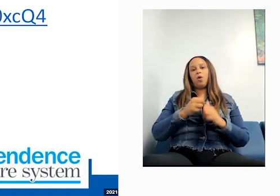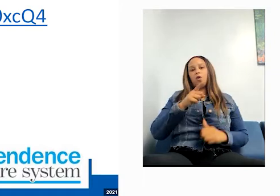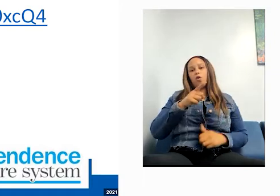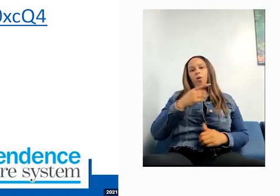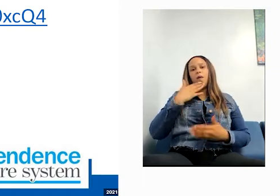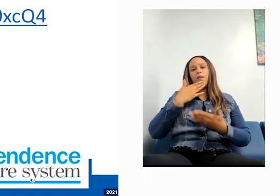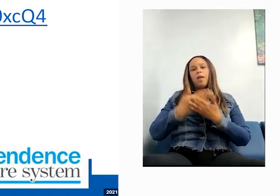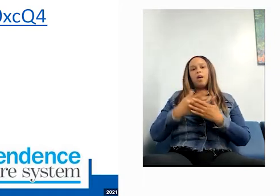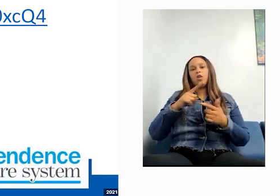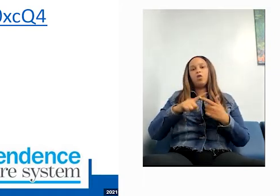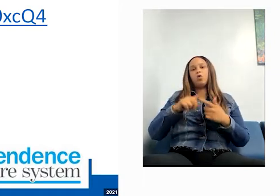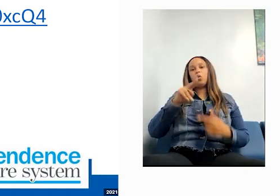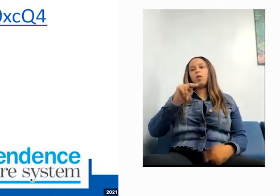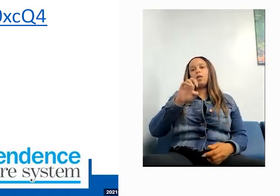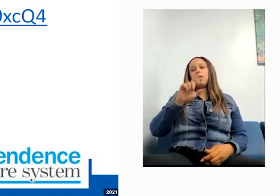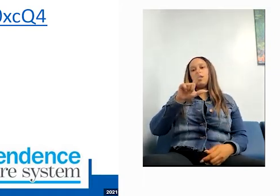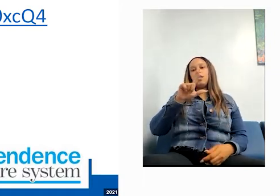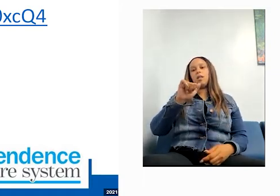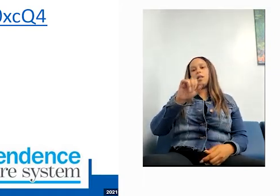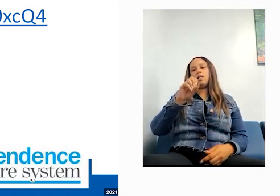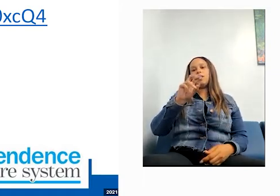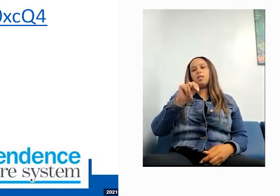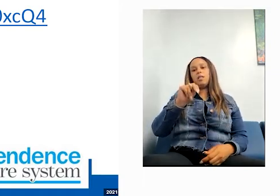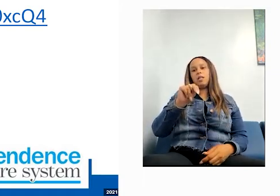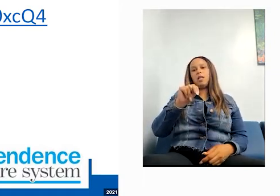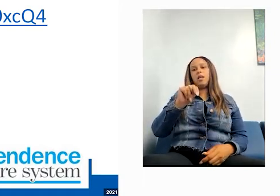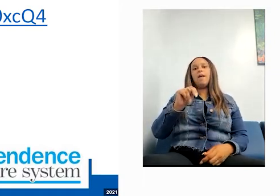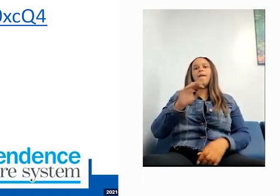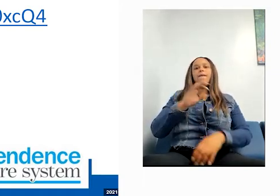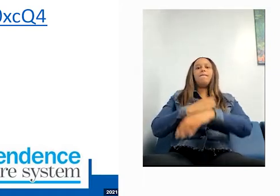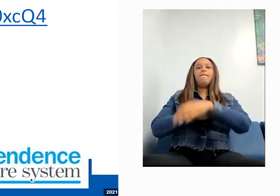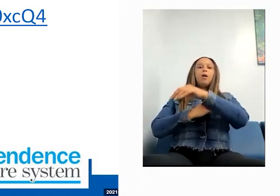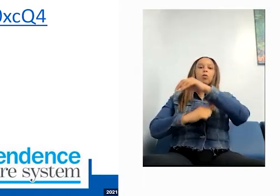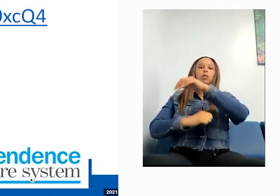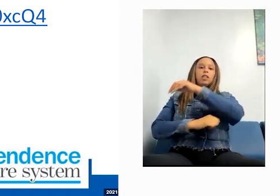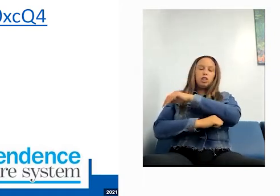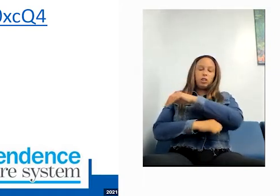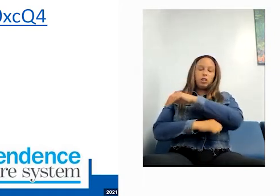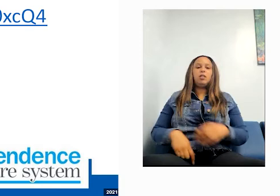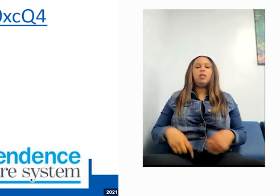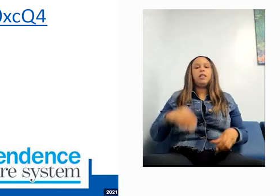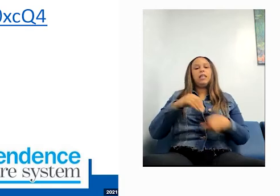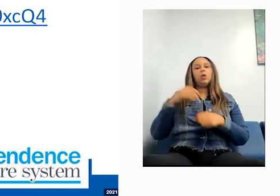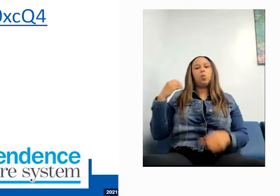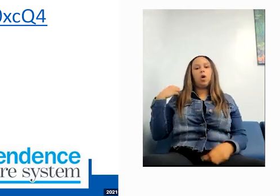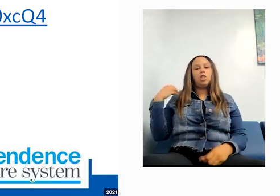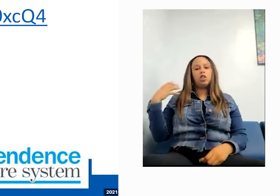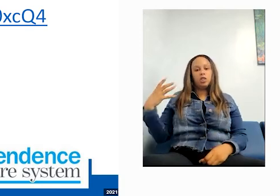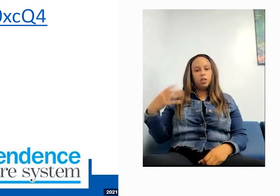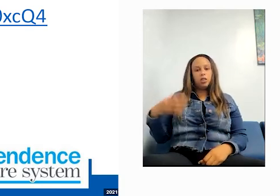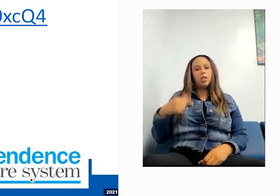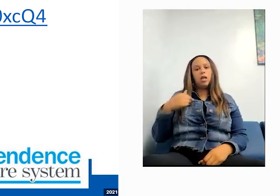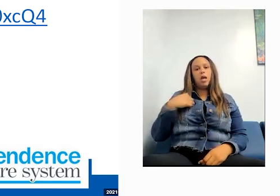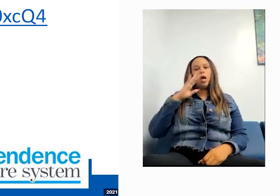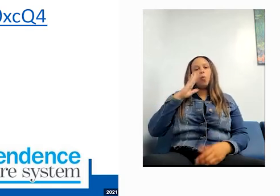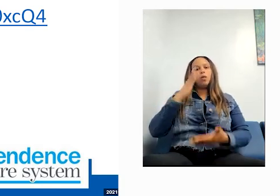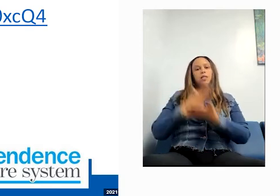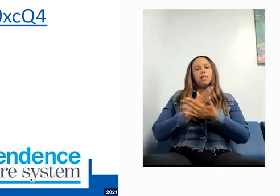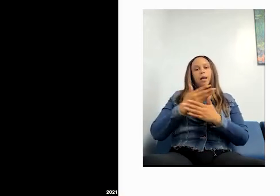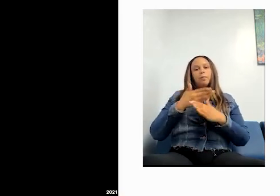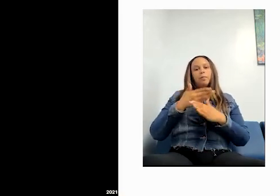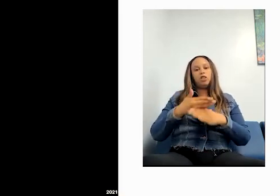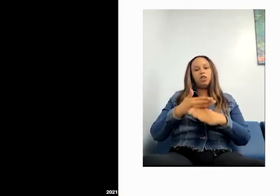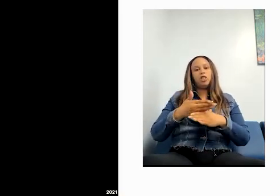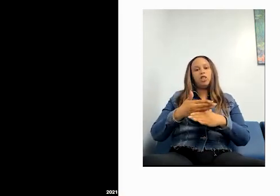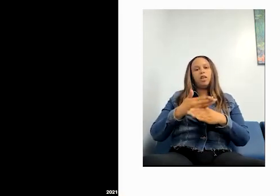Nielsen Foundation out at the University of Washington. And I'm going to stop sharing this so I can link